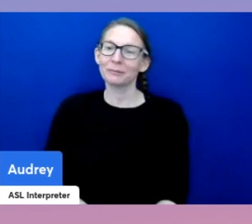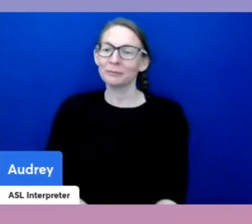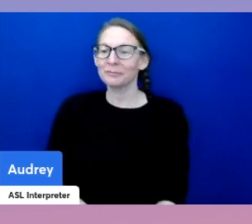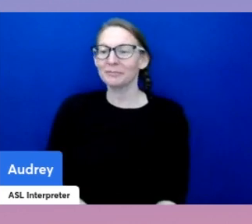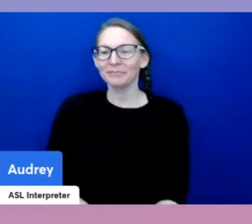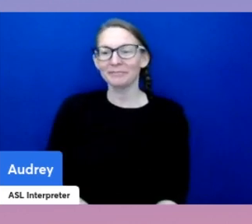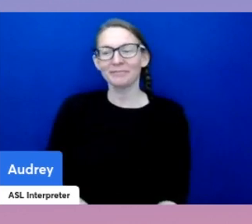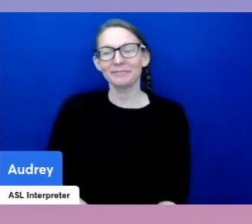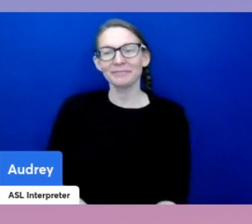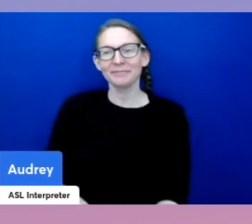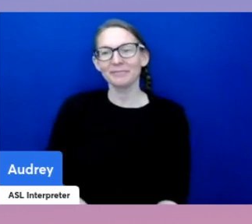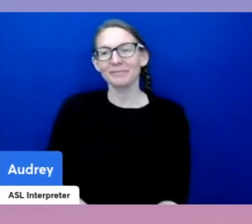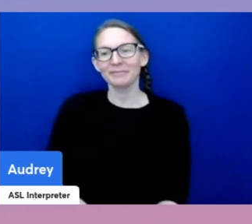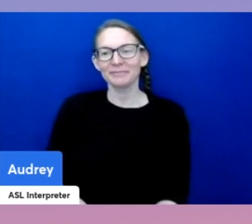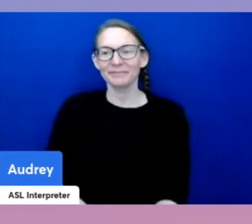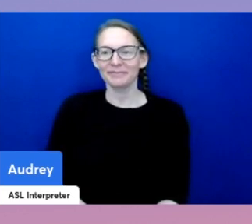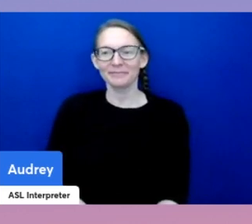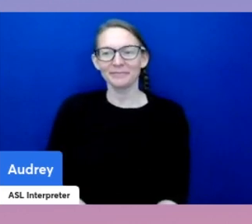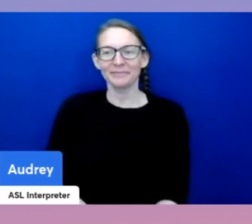Yeah,